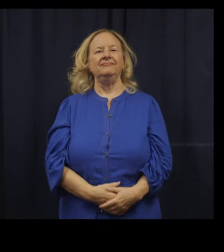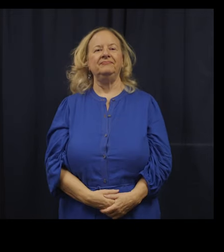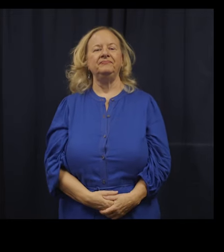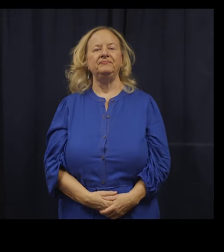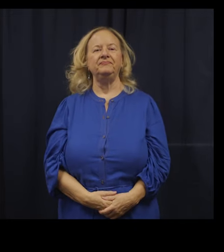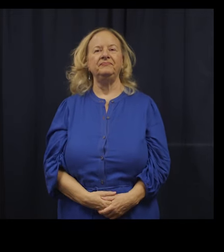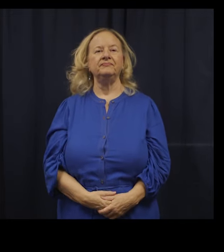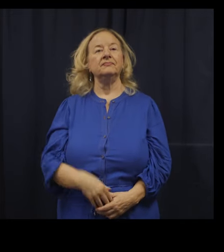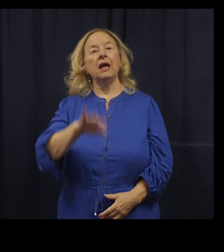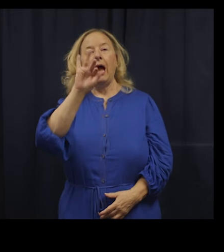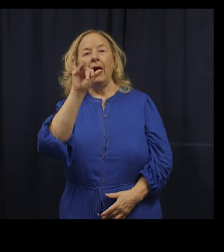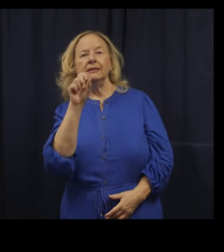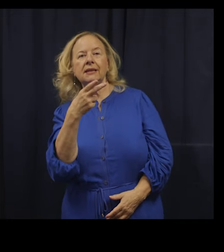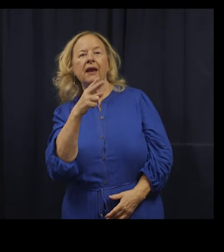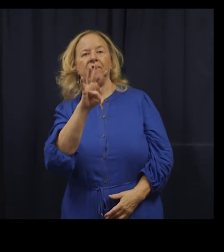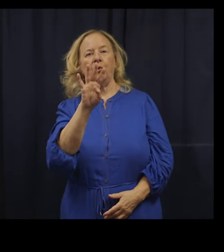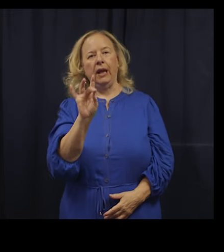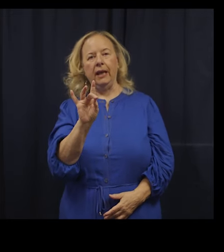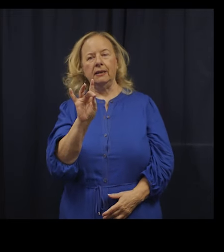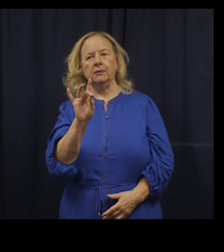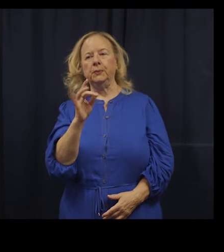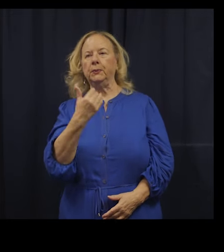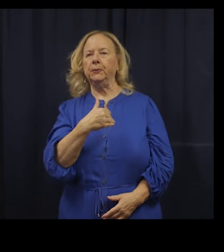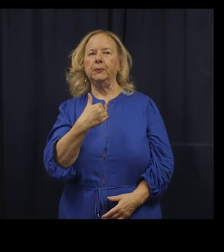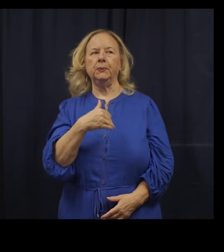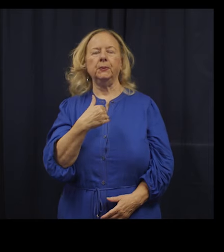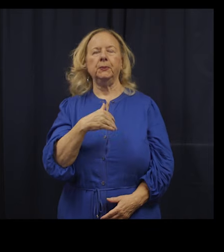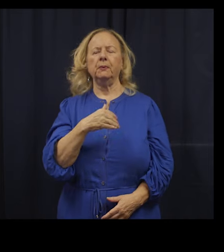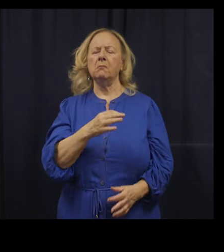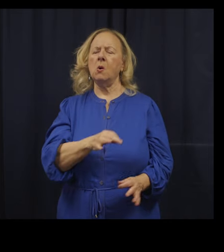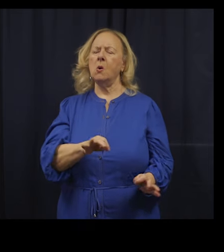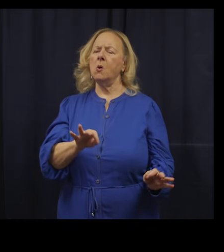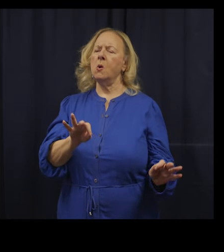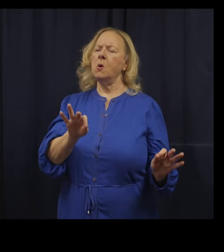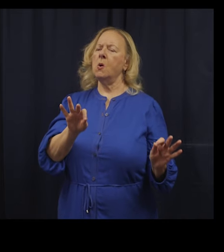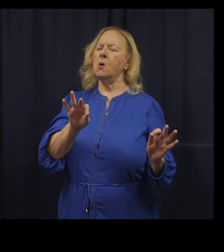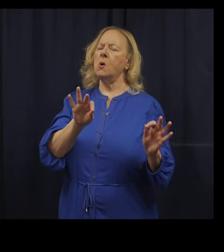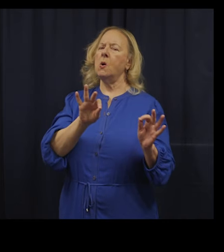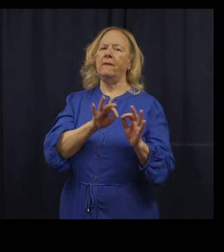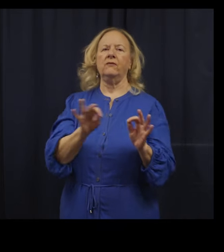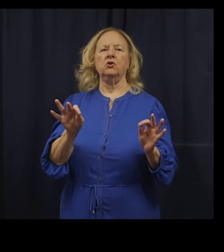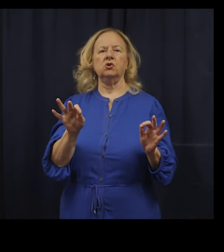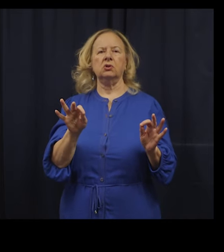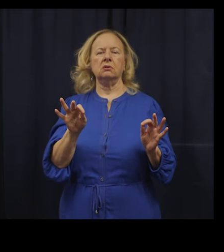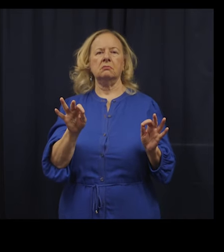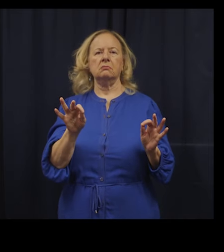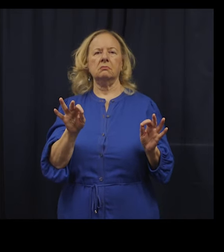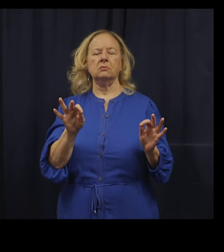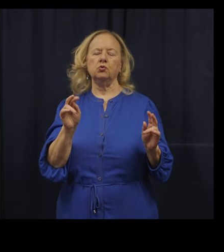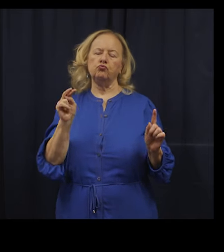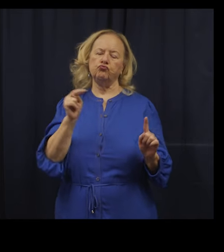And now that's Isaiah 48. Man, this is an important verse to be looking at.